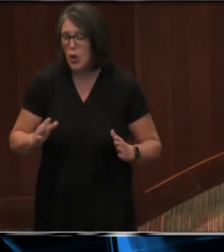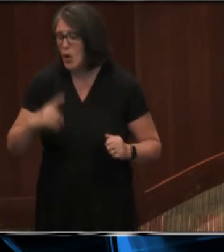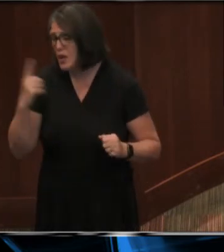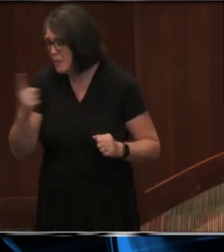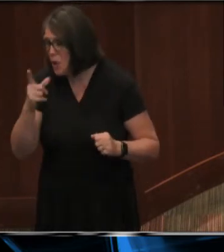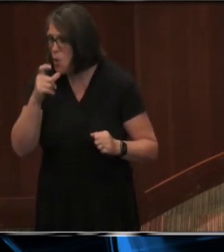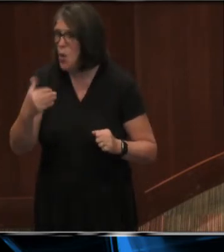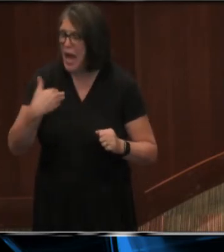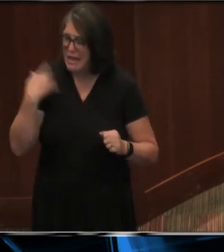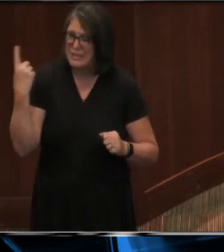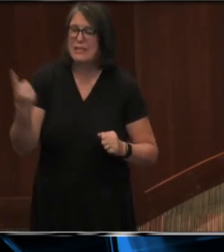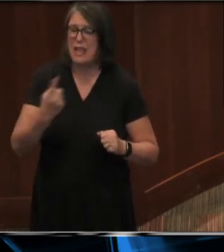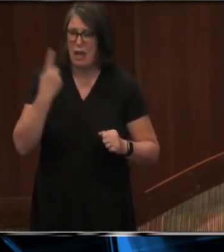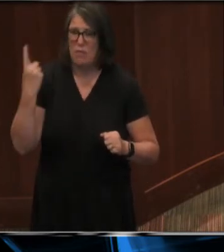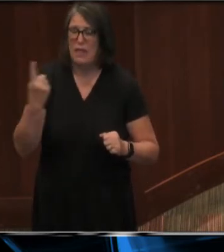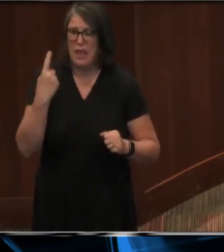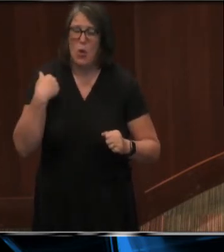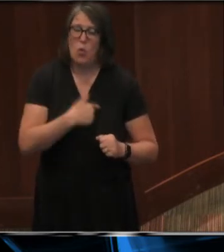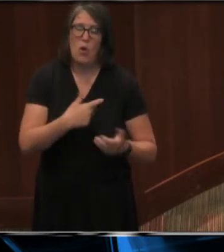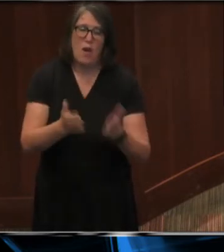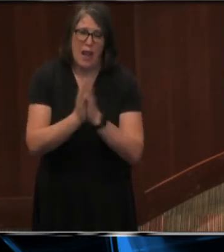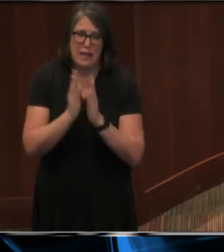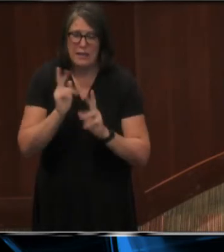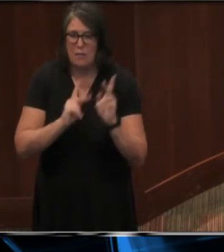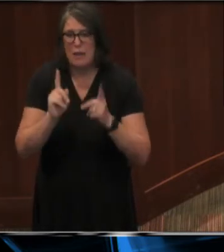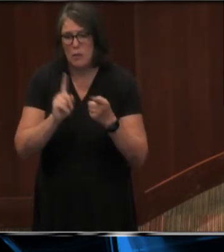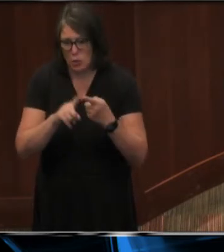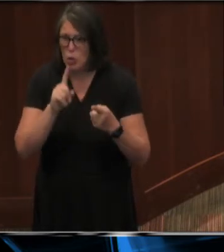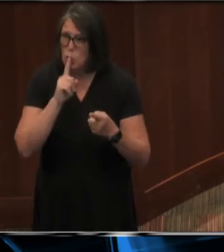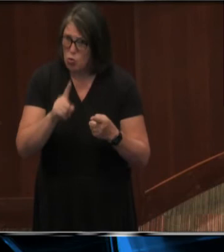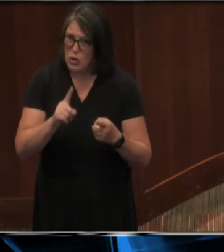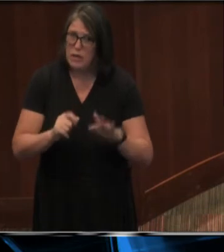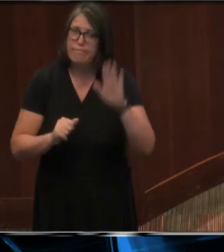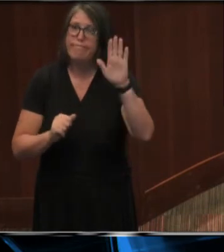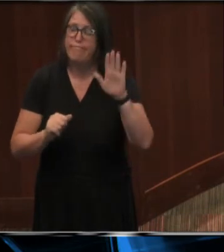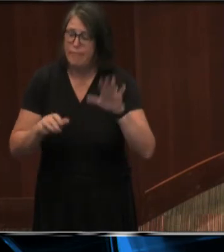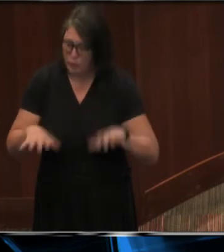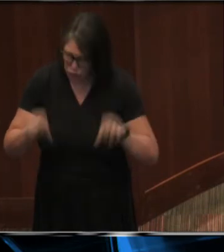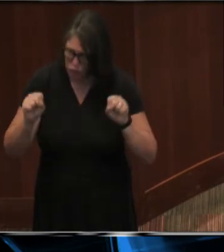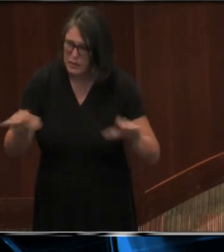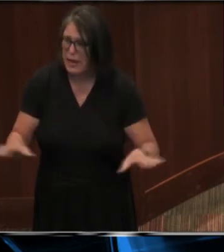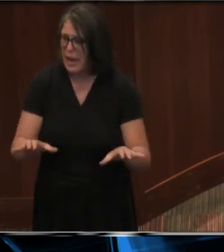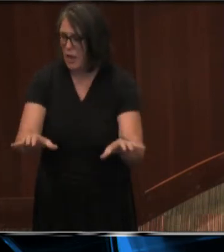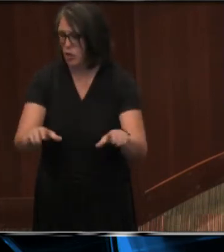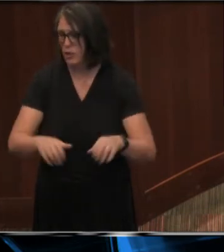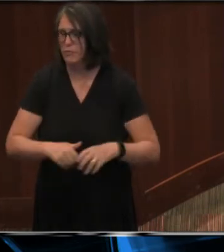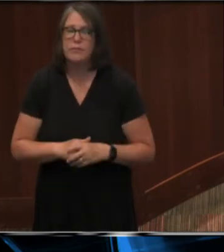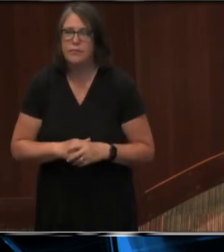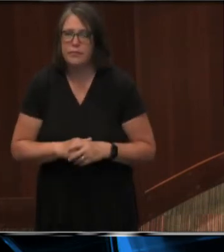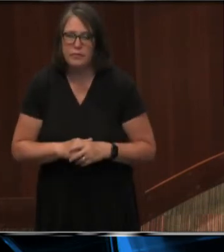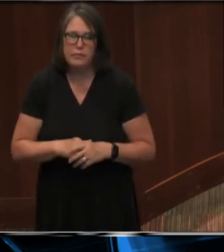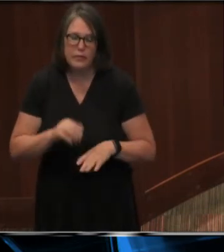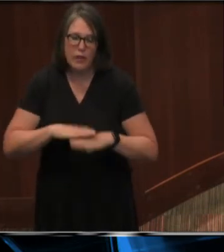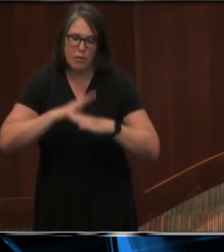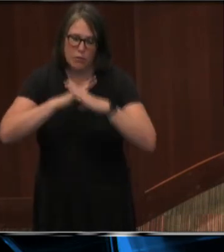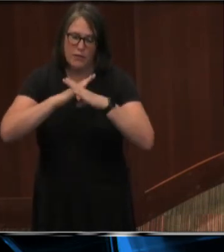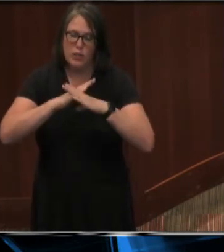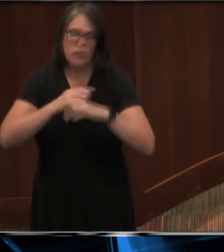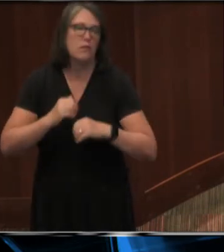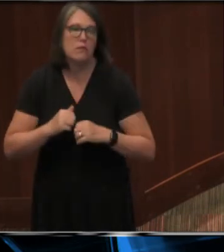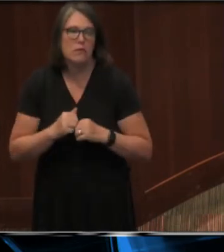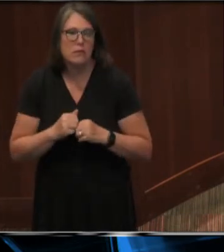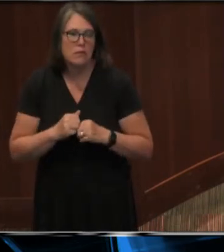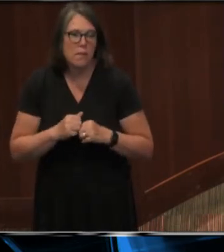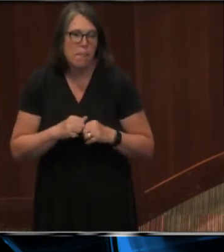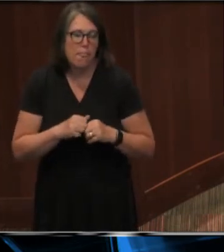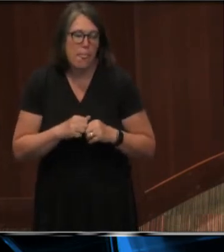at their disposal, we're asking everyone to step up and do what they can to take action on the prevention measures as